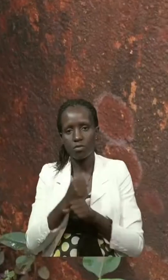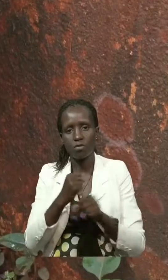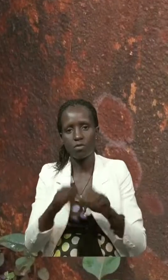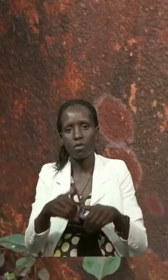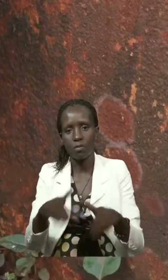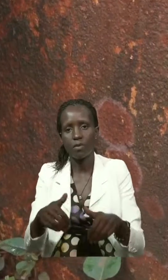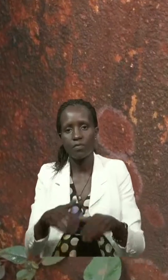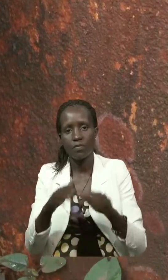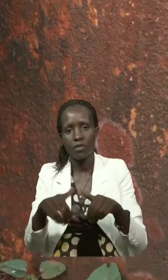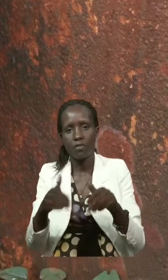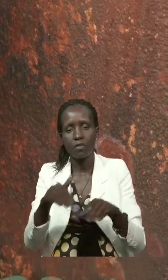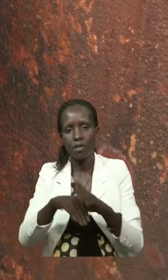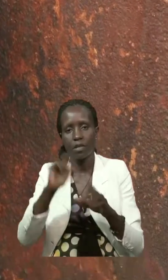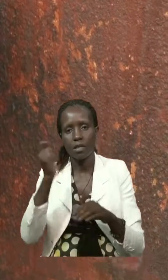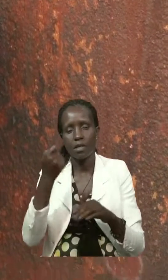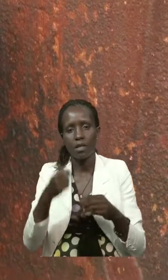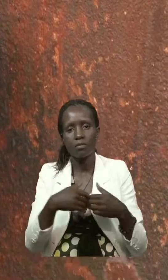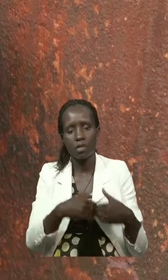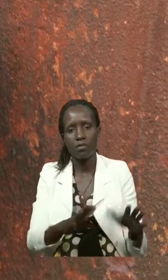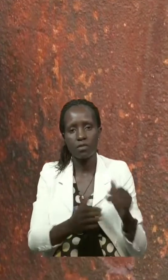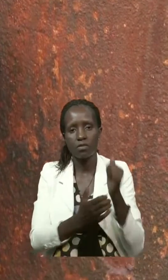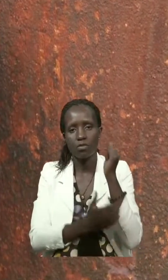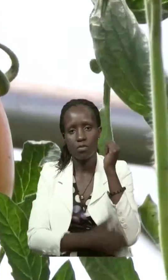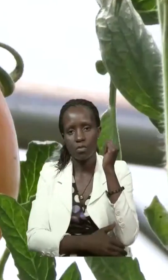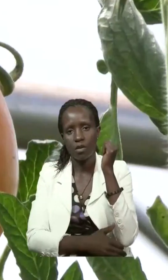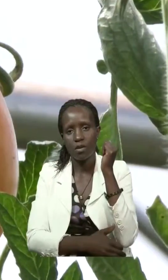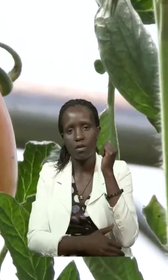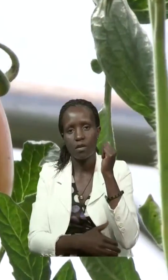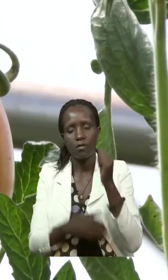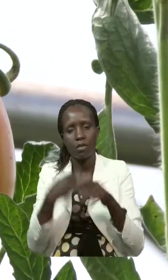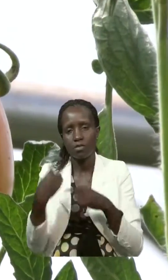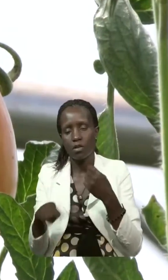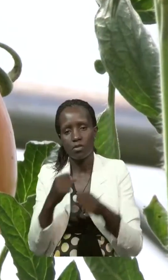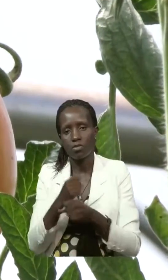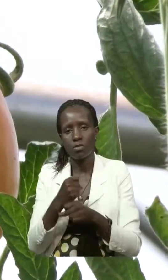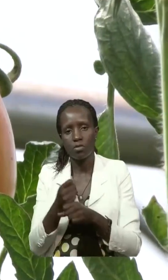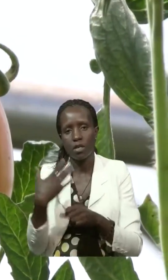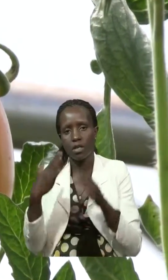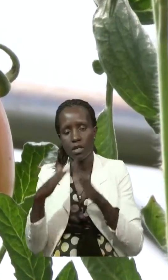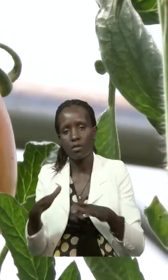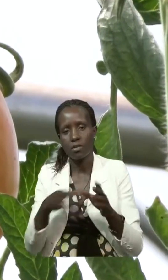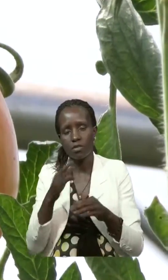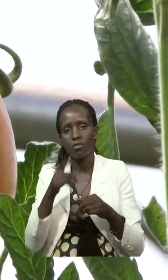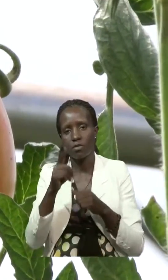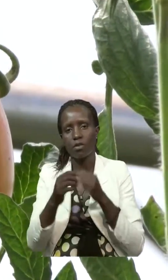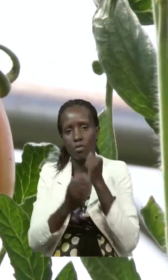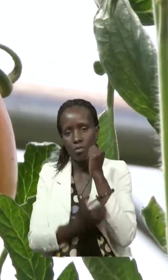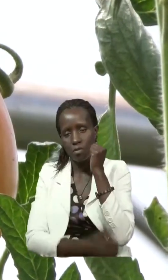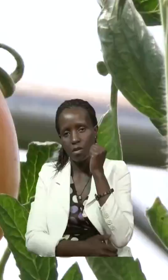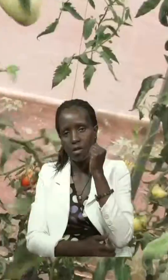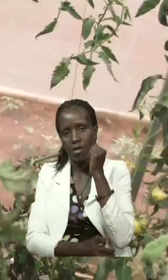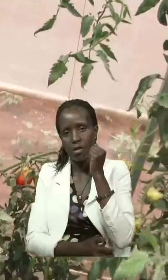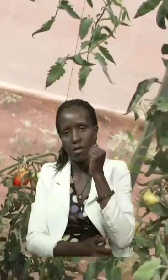like we people to go to farming. Farming in Kenya has been left to the poor. You can't do greenhouse when you're poor.